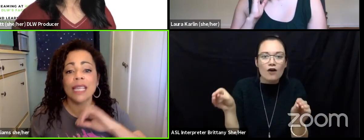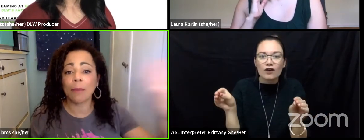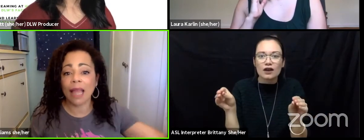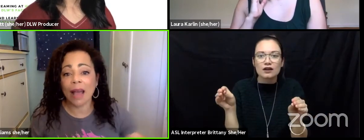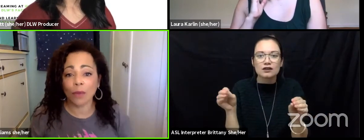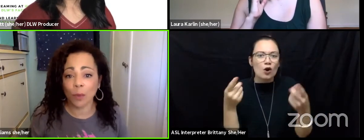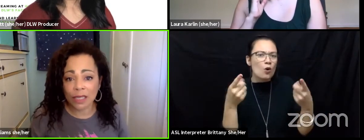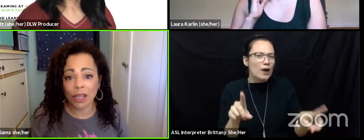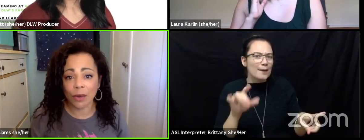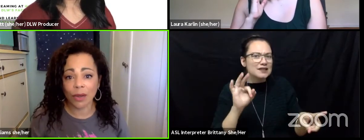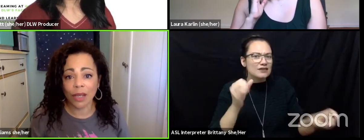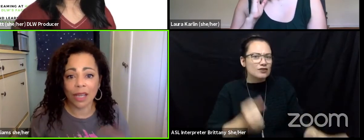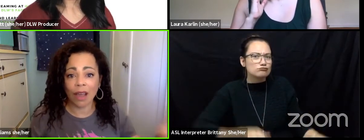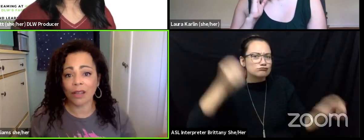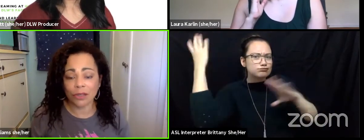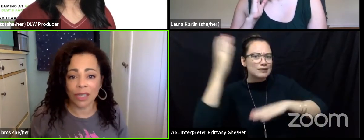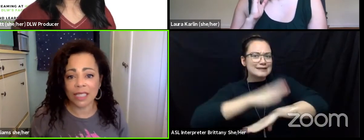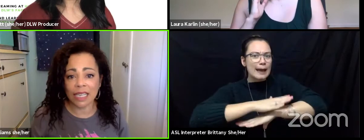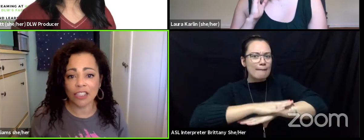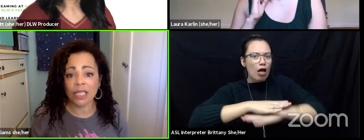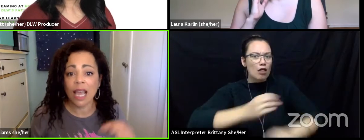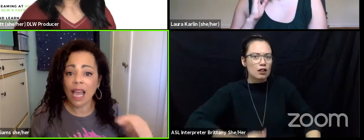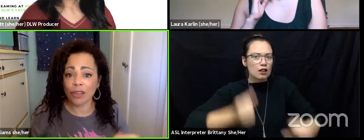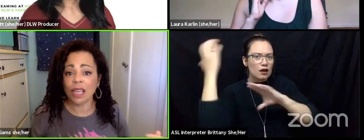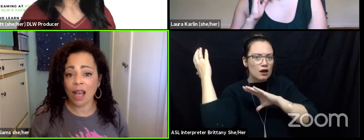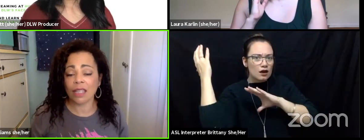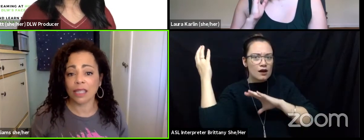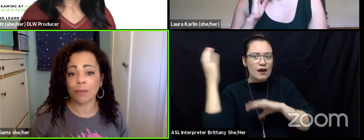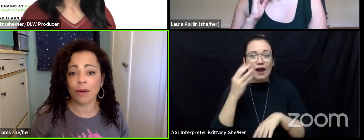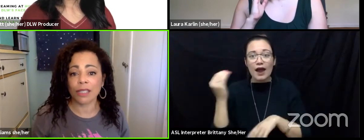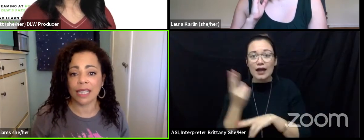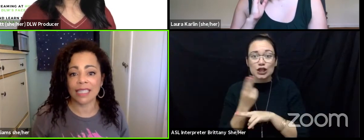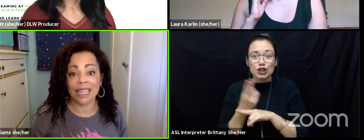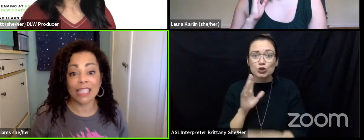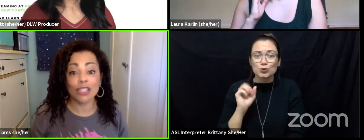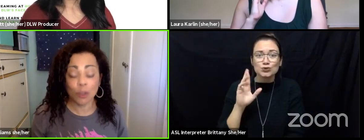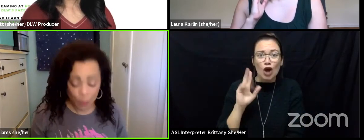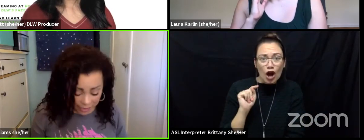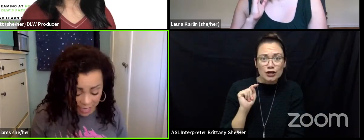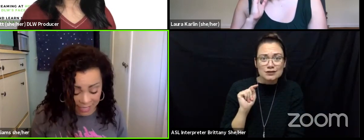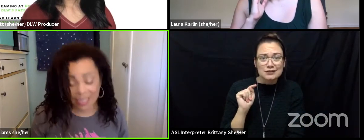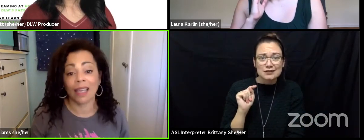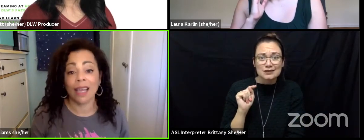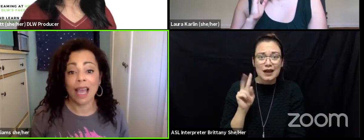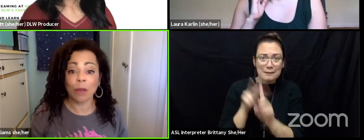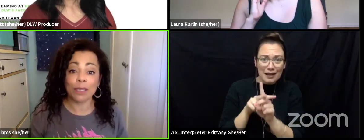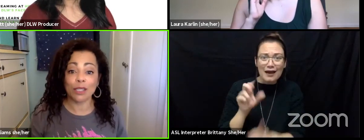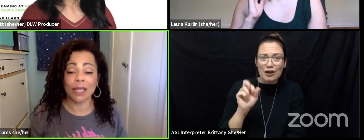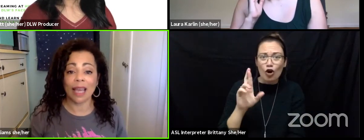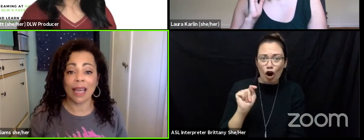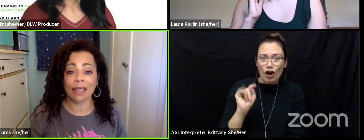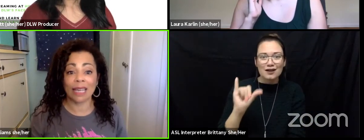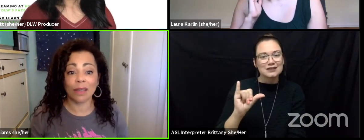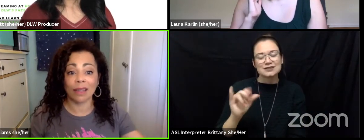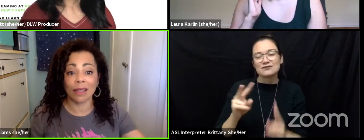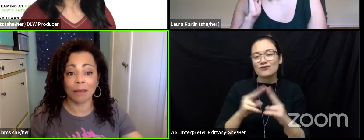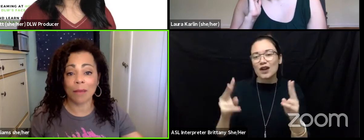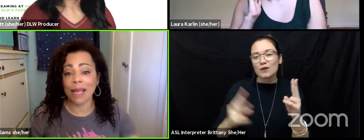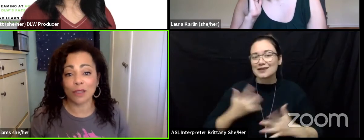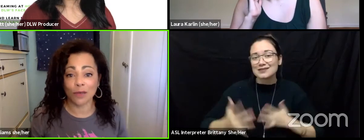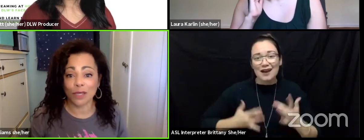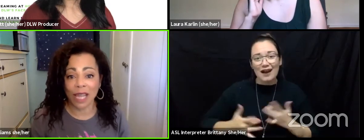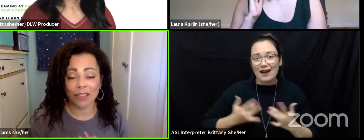throw the table out the window in arts organizations and use the arts in the process? And that's super exciting. And we've been doing that, even at